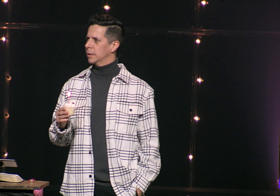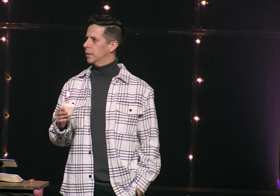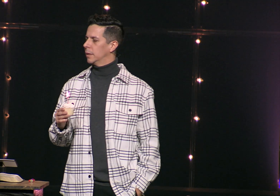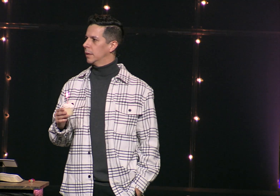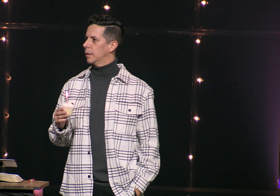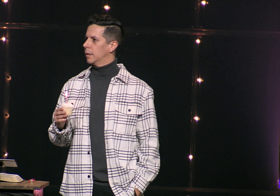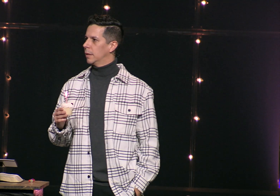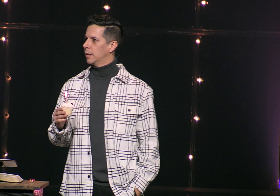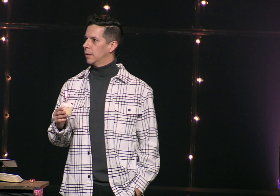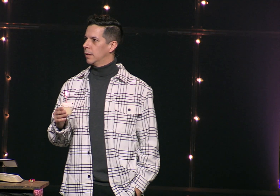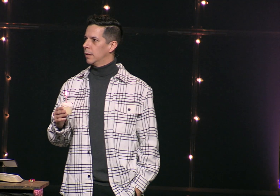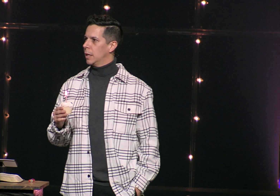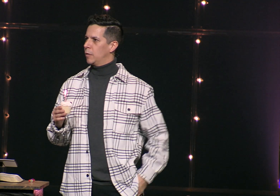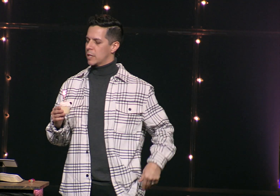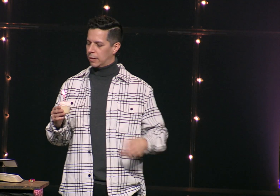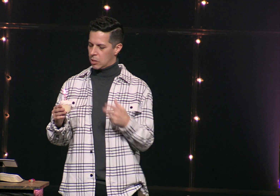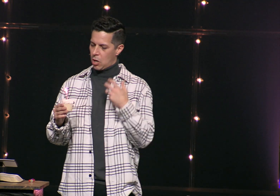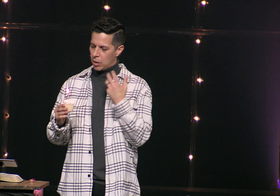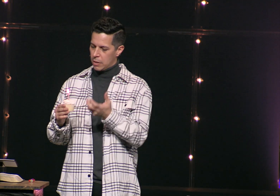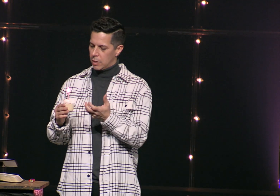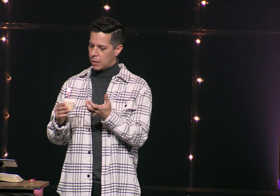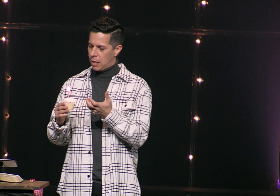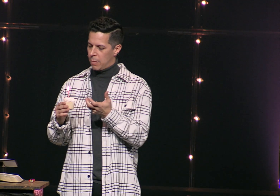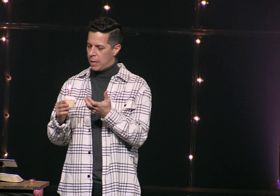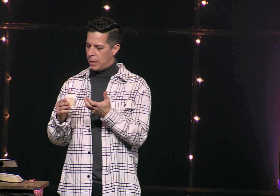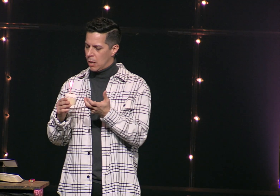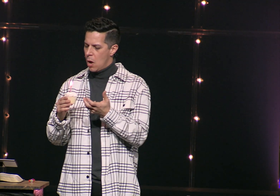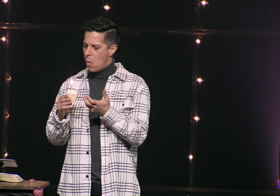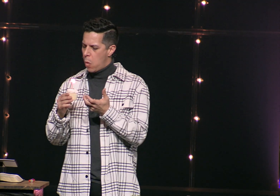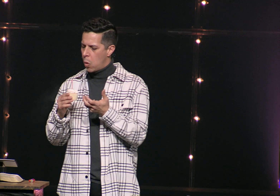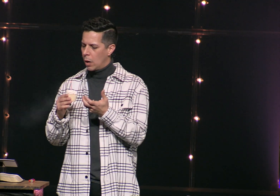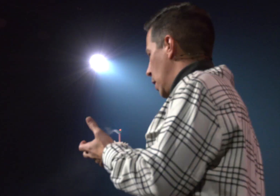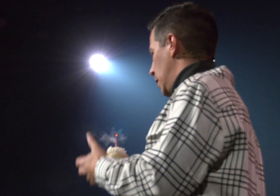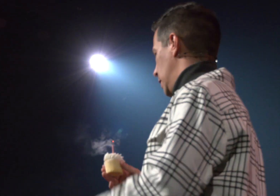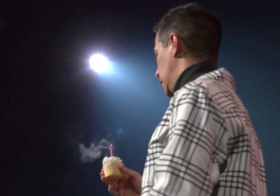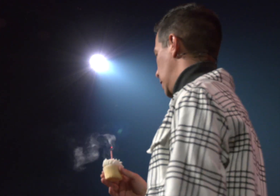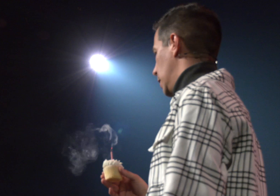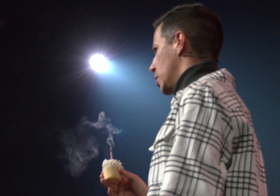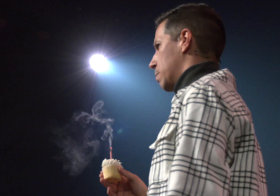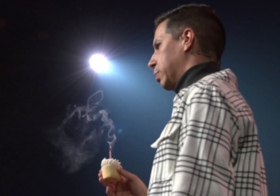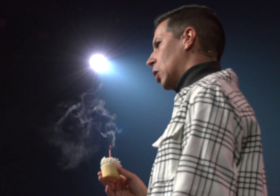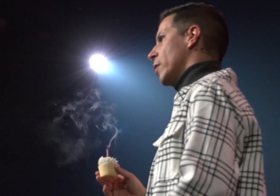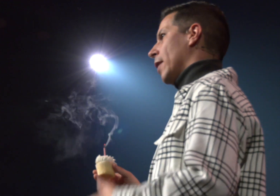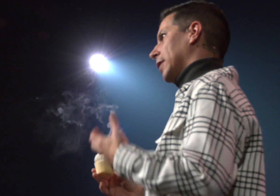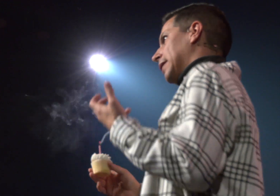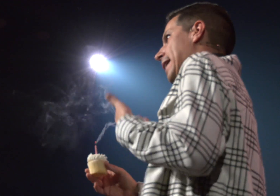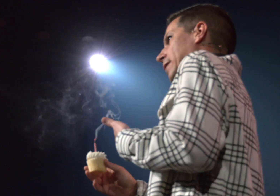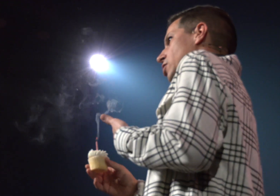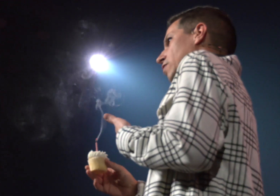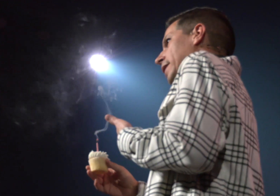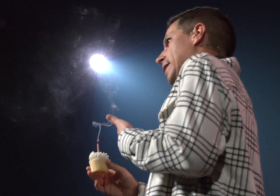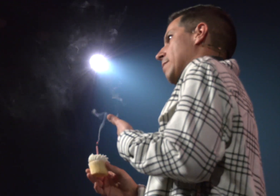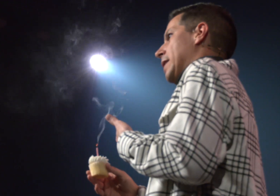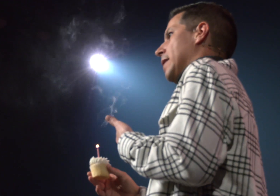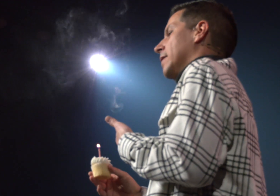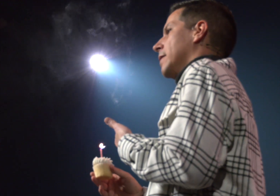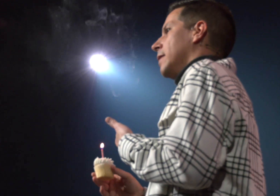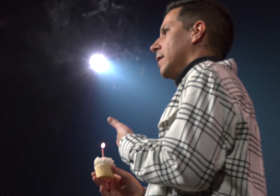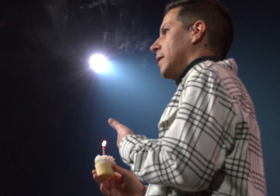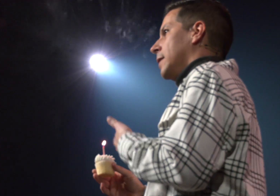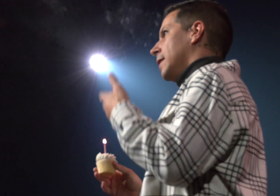world? It feels like this darkness has come in and just blown out the light that you've lit in